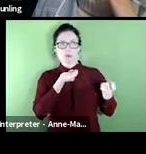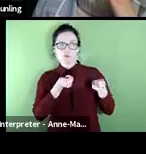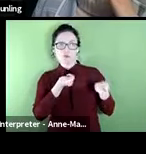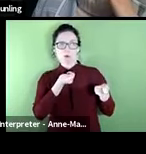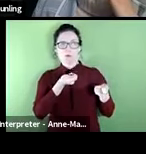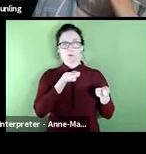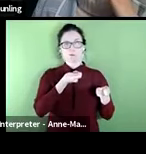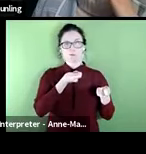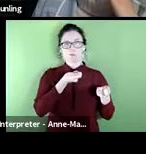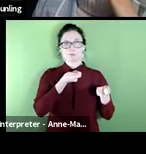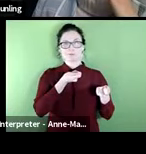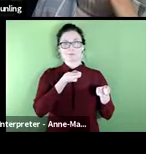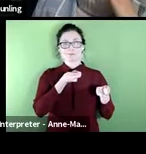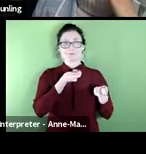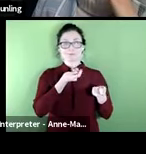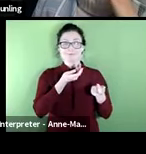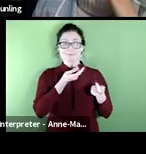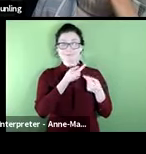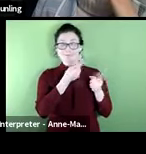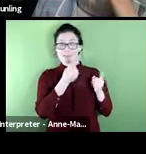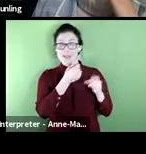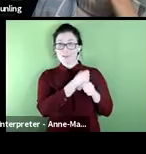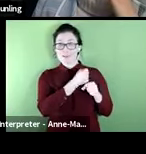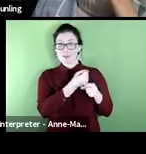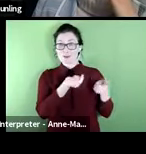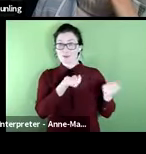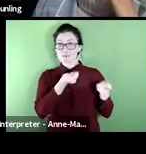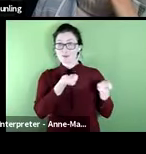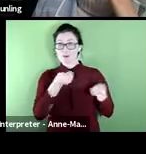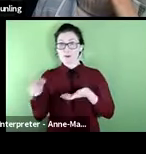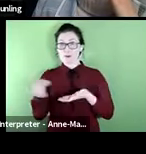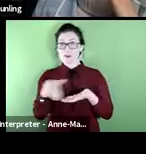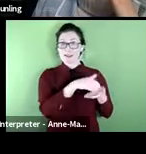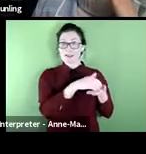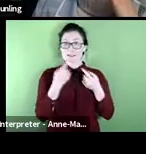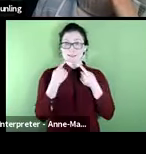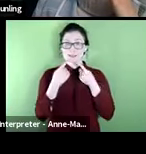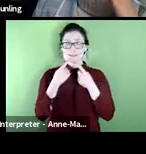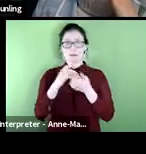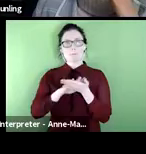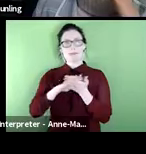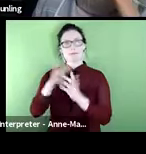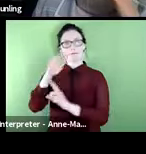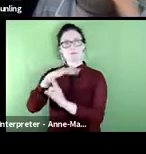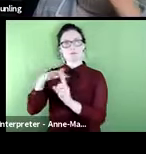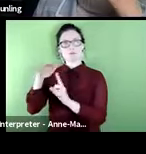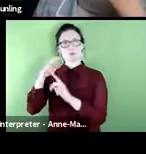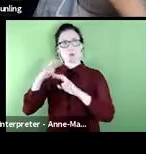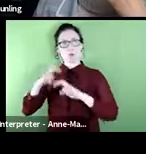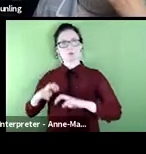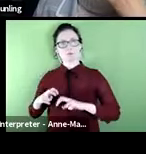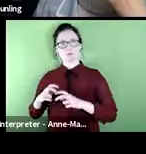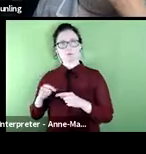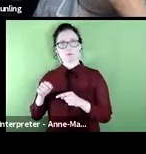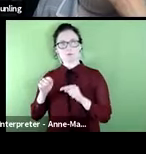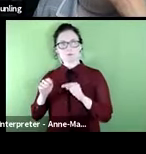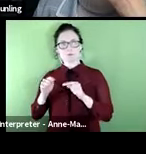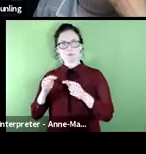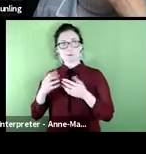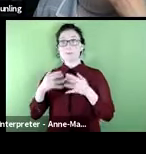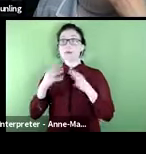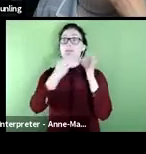regulated by the government. So sociologists did a